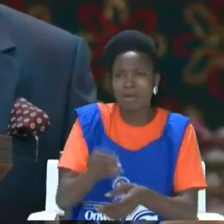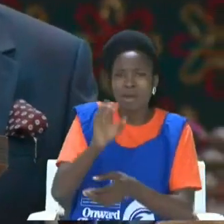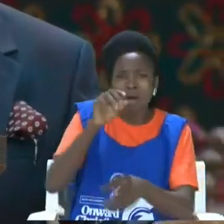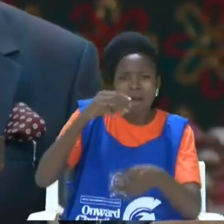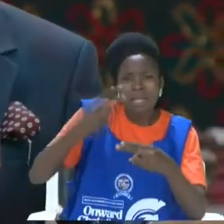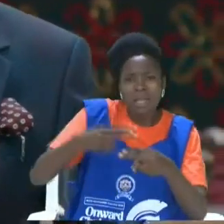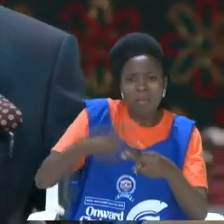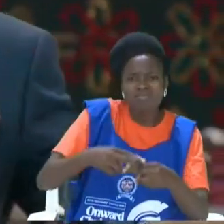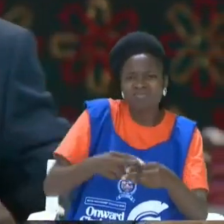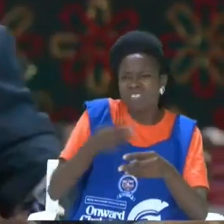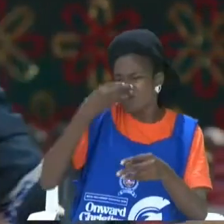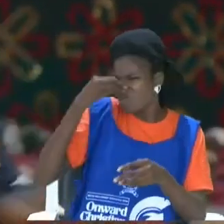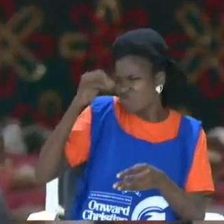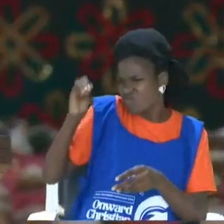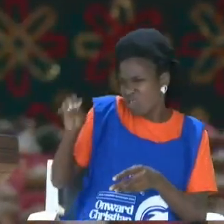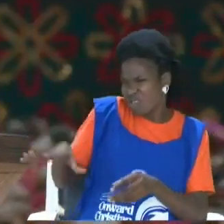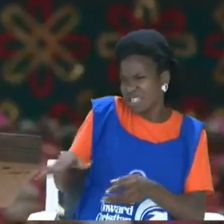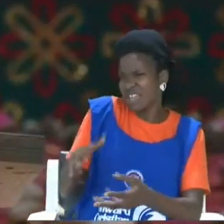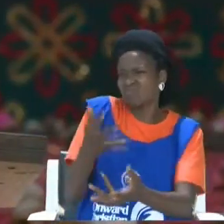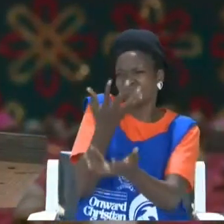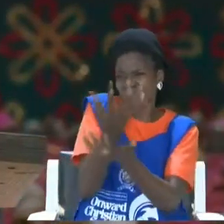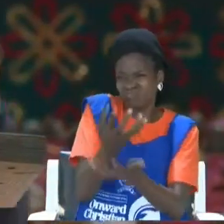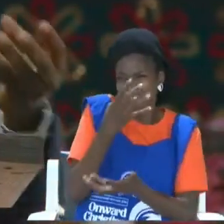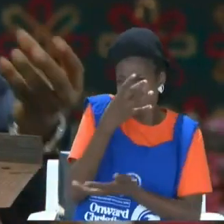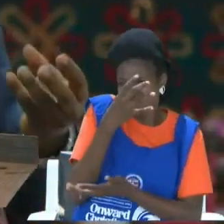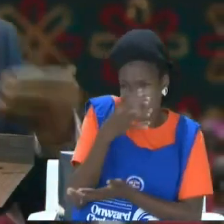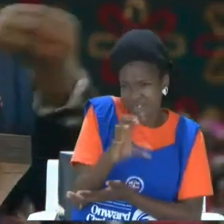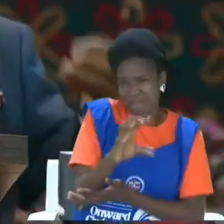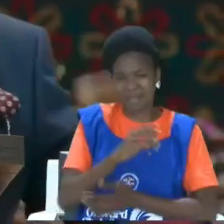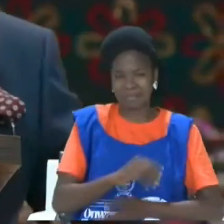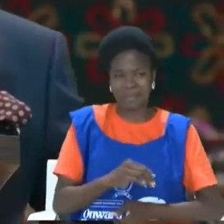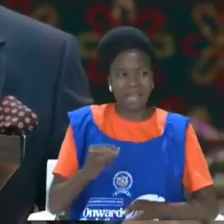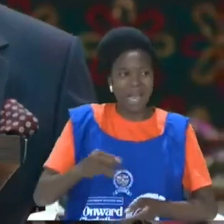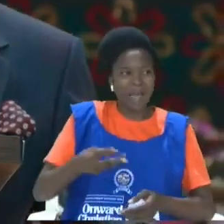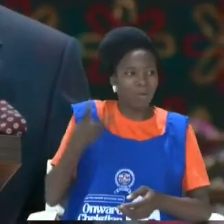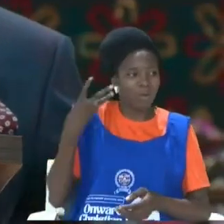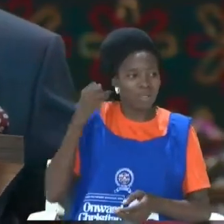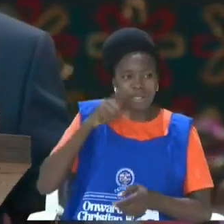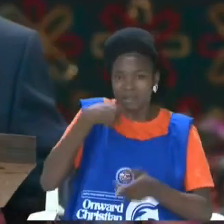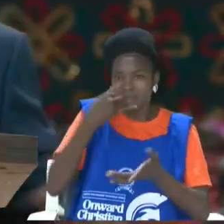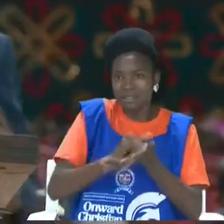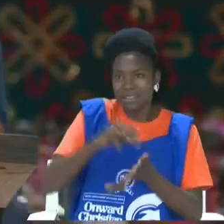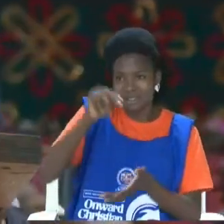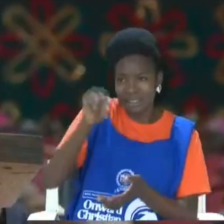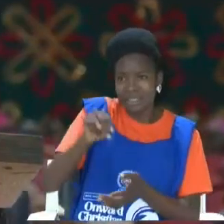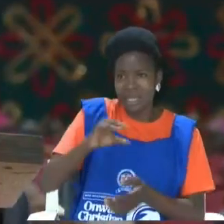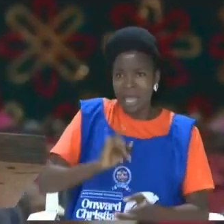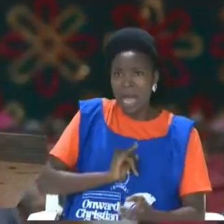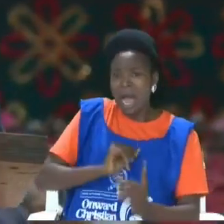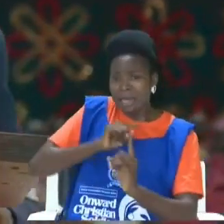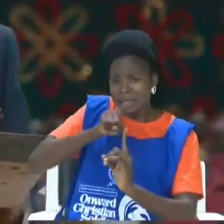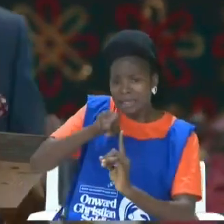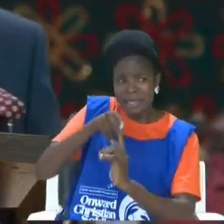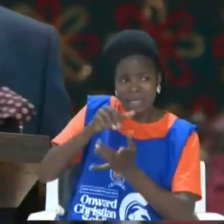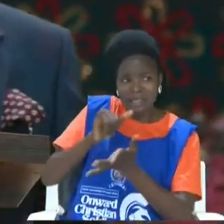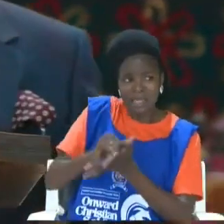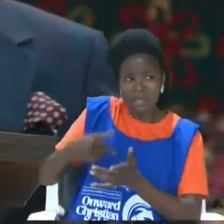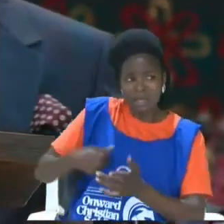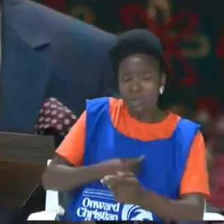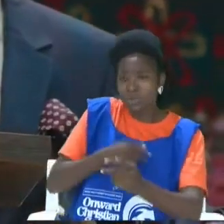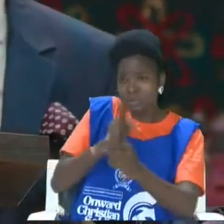criminals. I was persuaded that they needed to hear the gospel. And I went to the